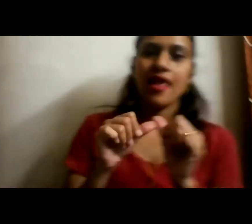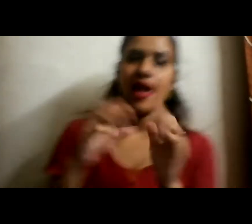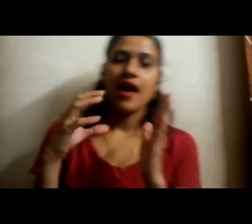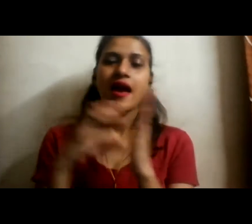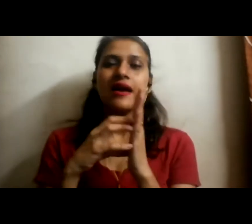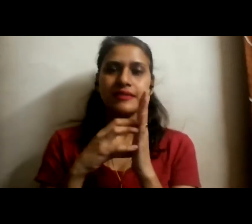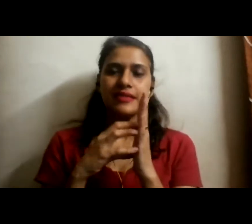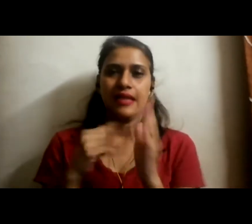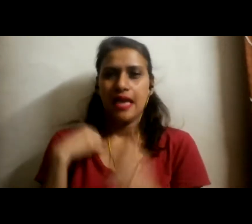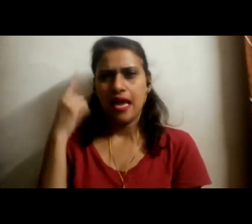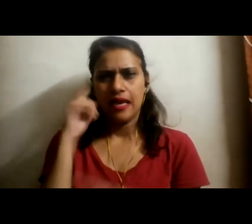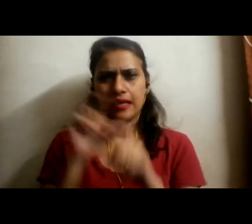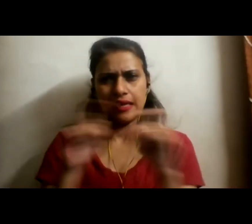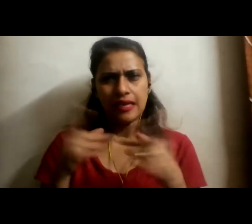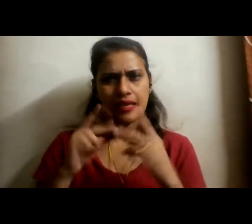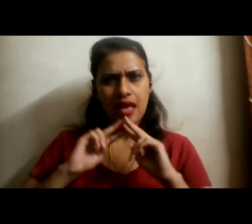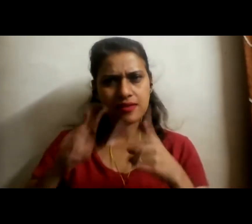I hope I answered that as well.